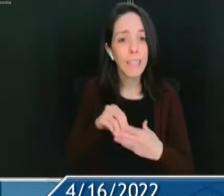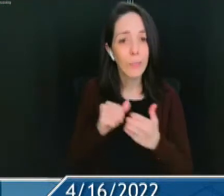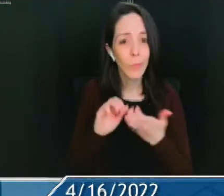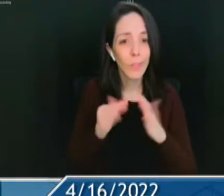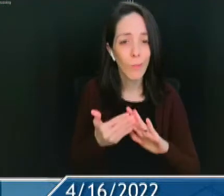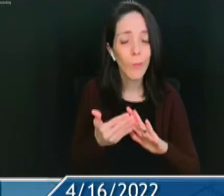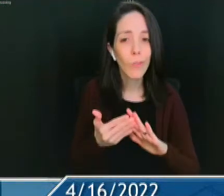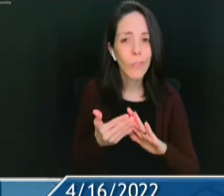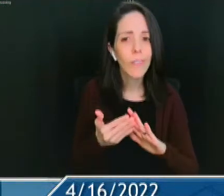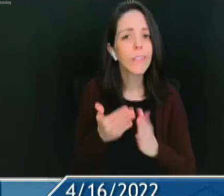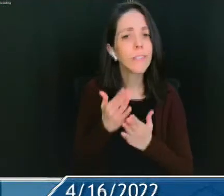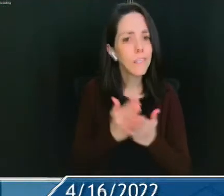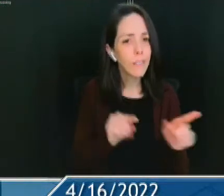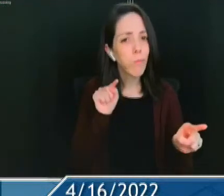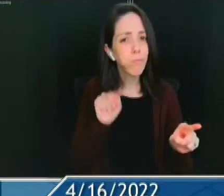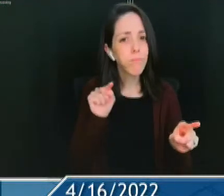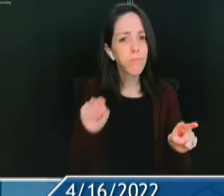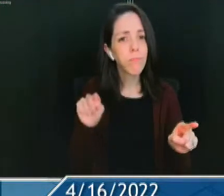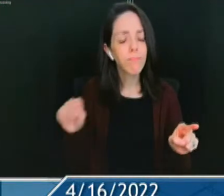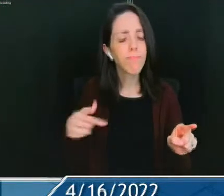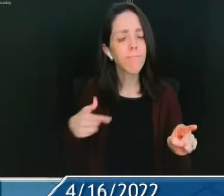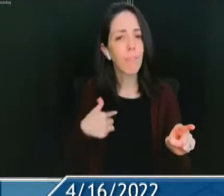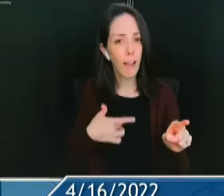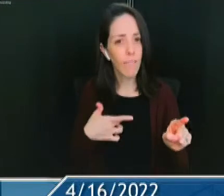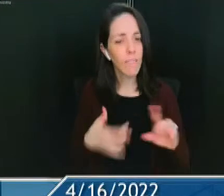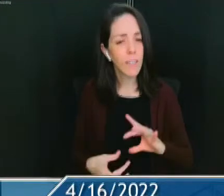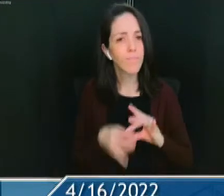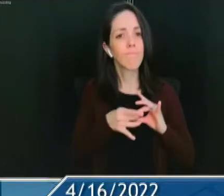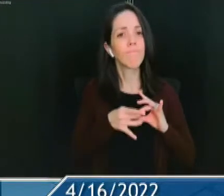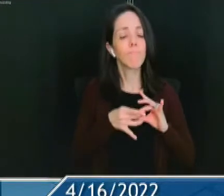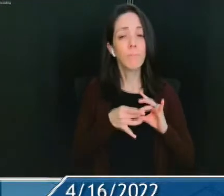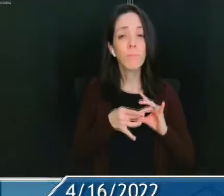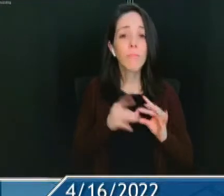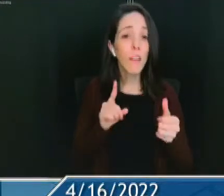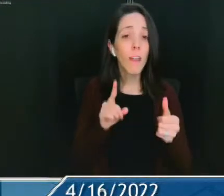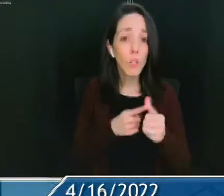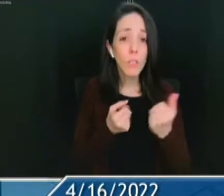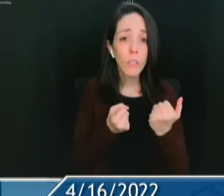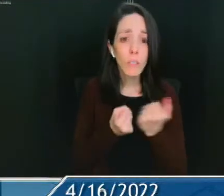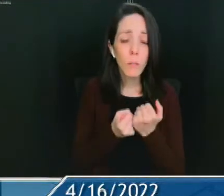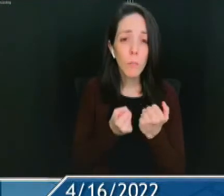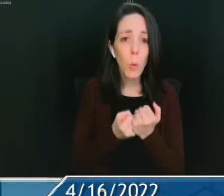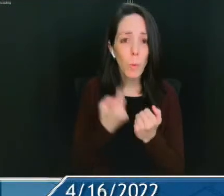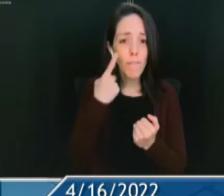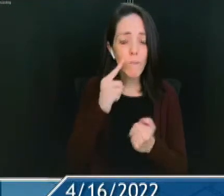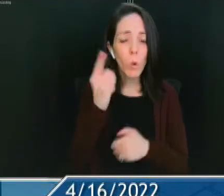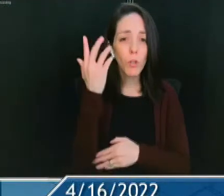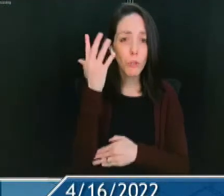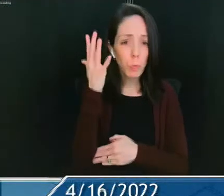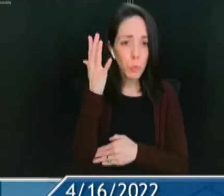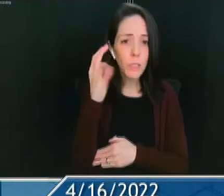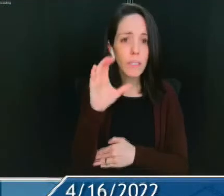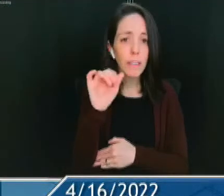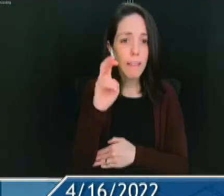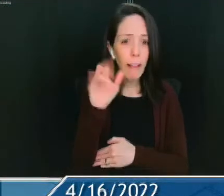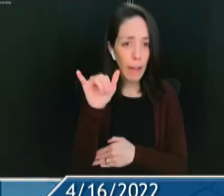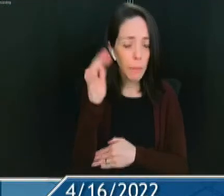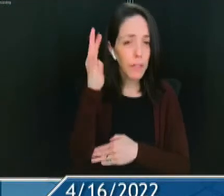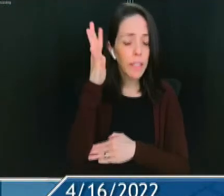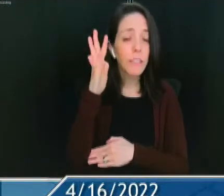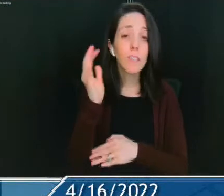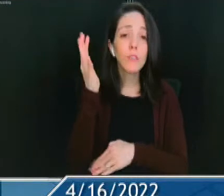heard today that resonated are first, the support for tree canopy and also tree maintenance, continuing